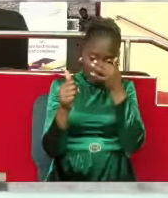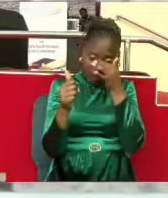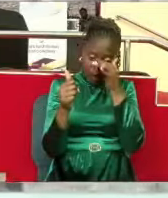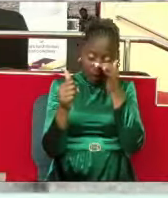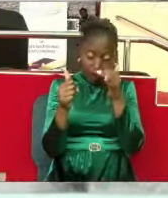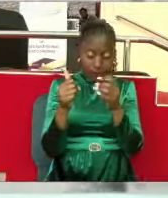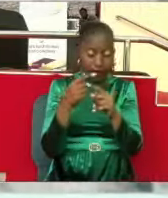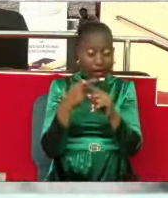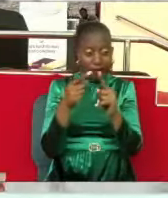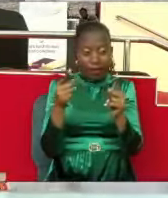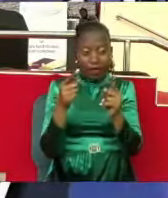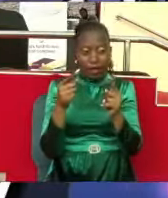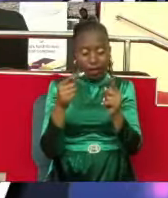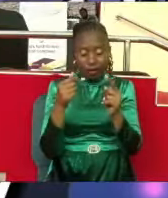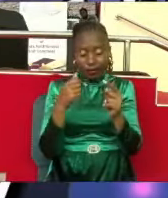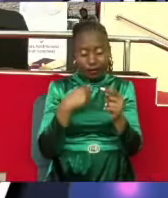today.